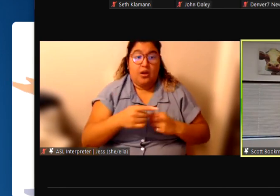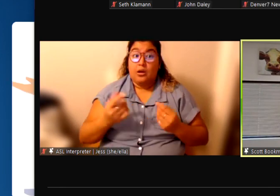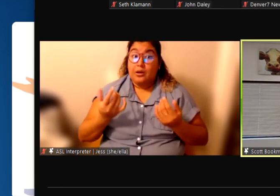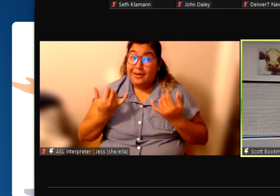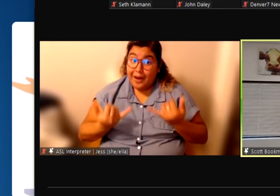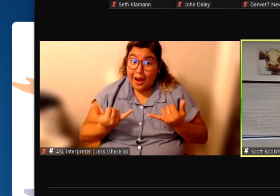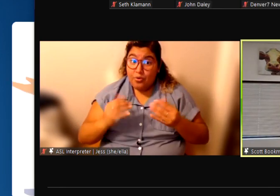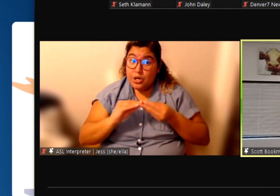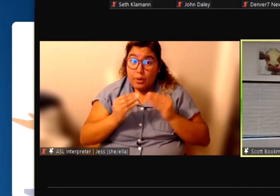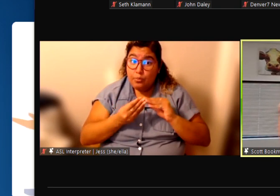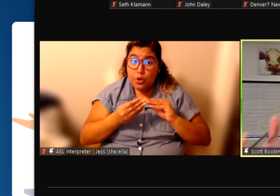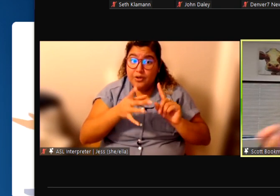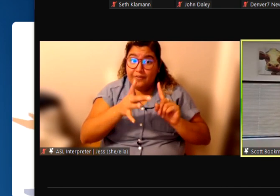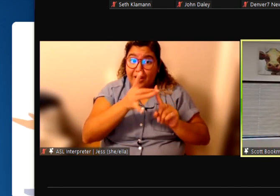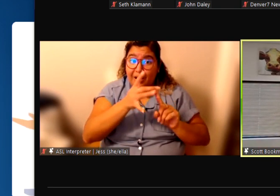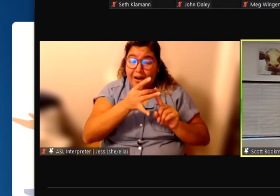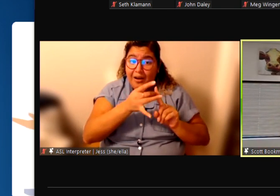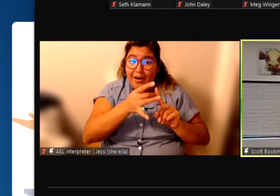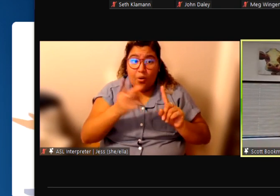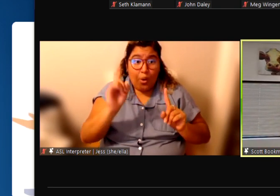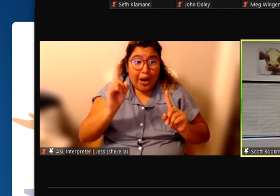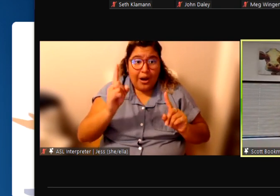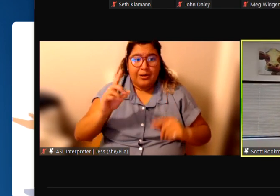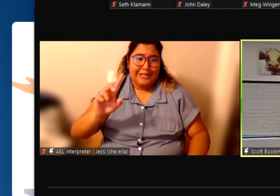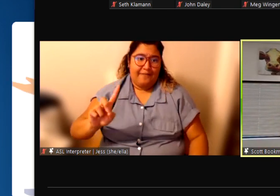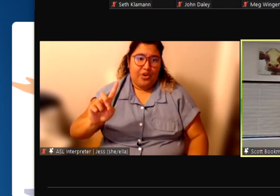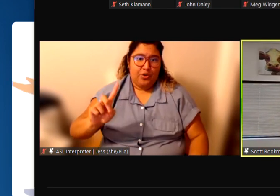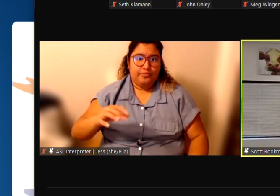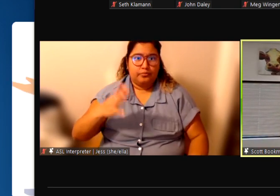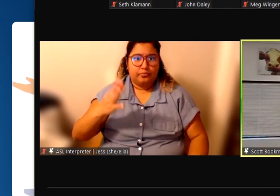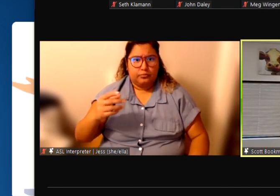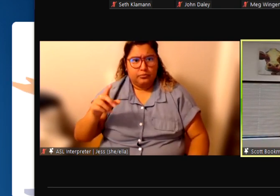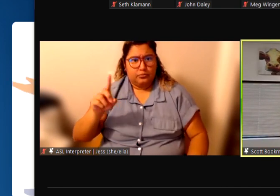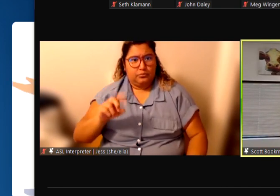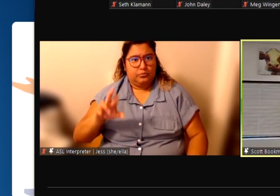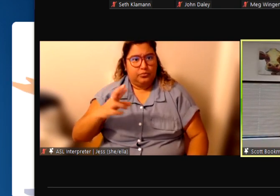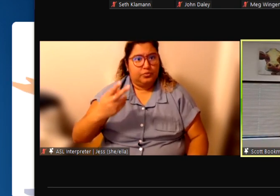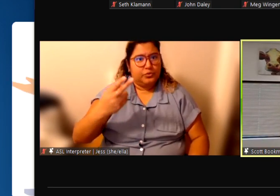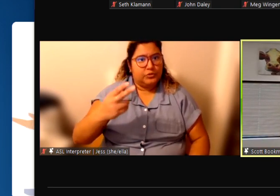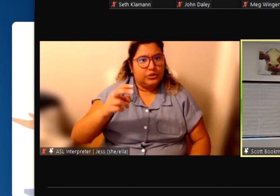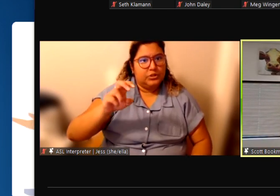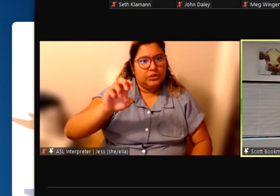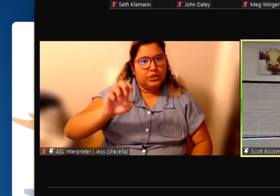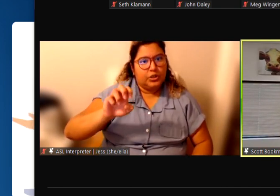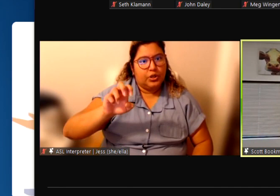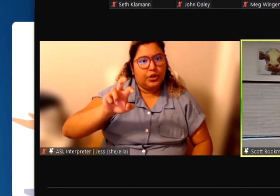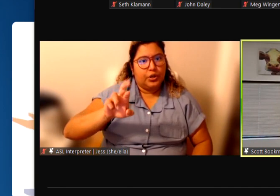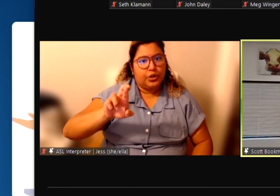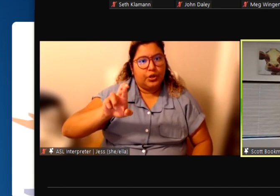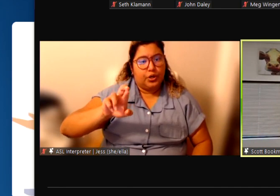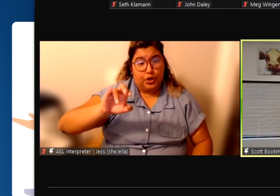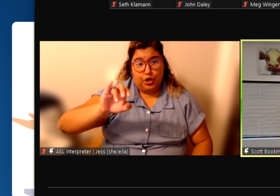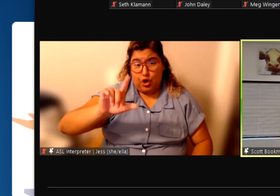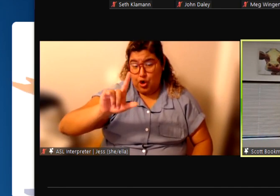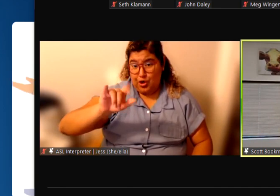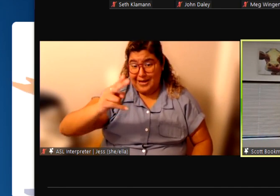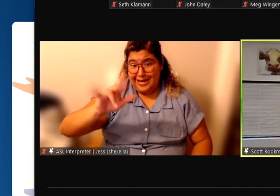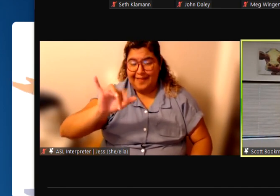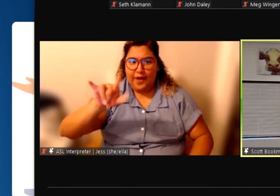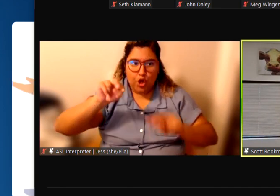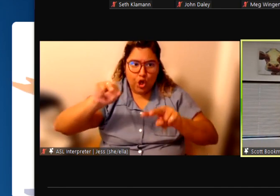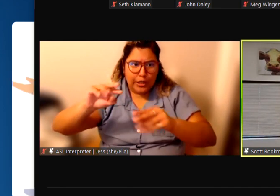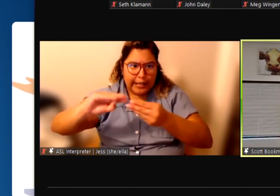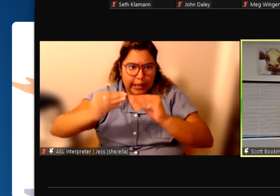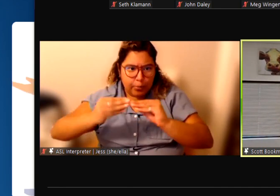area. But Dr. Herlihy and her team are evaluating the data every single day, looking at where cases are occurring,